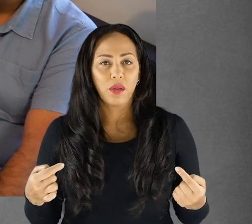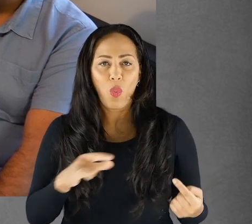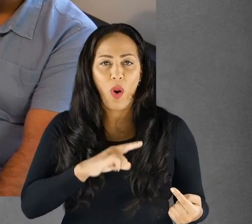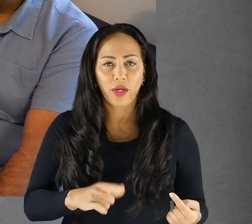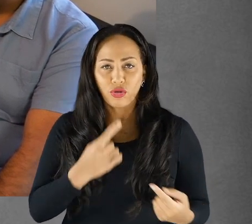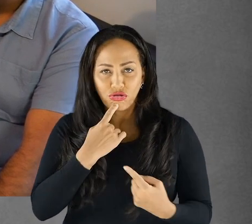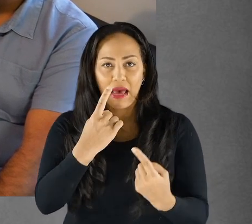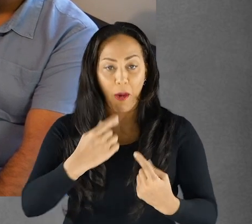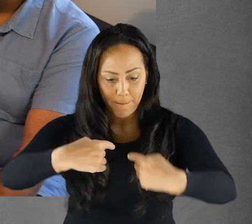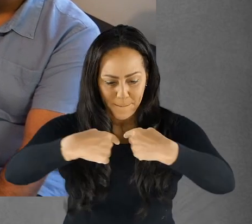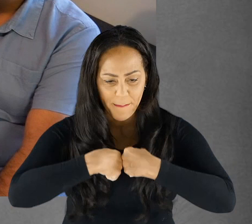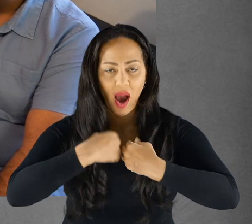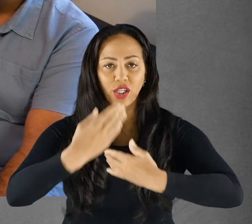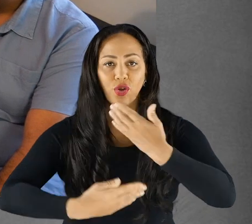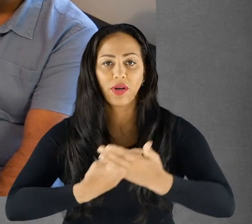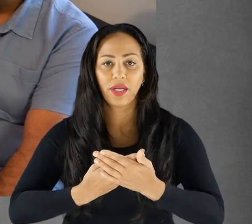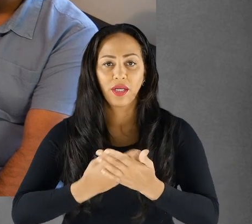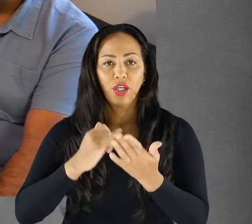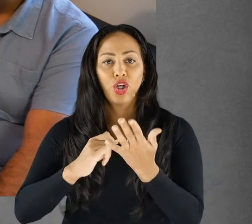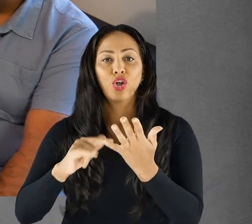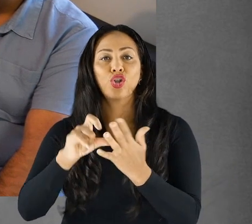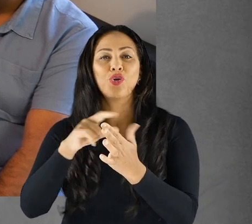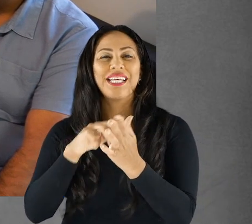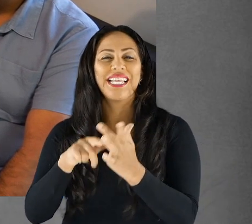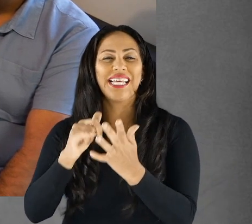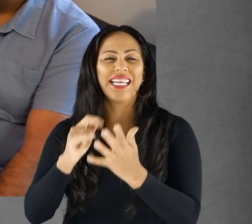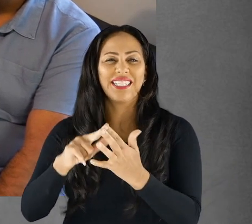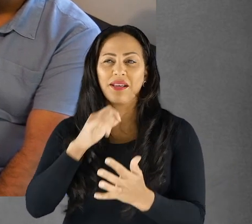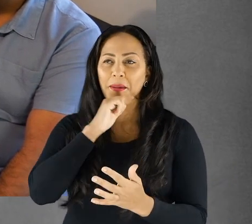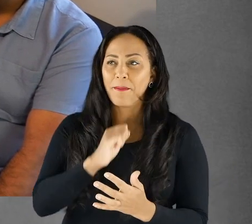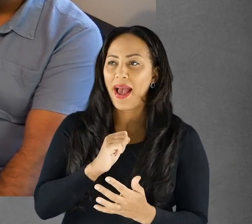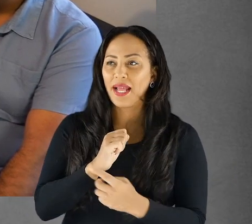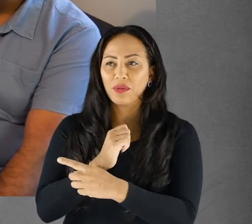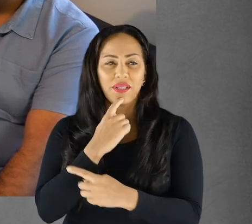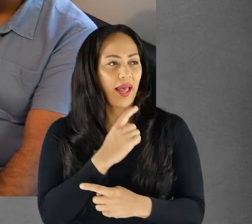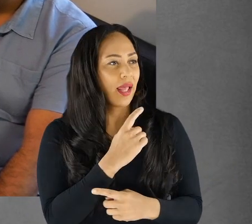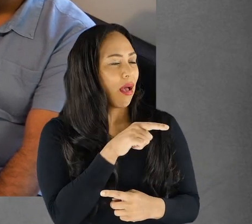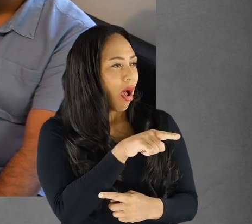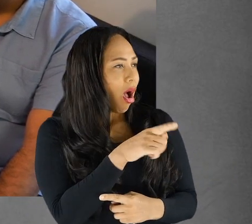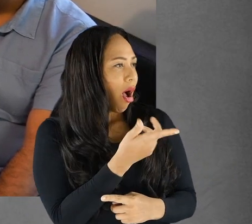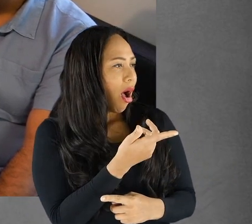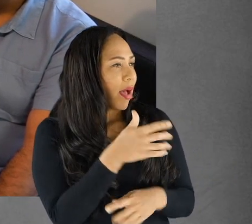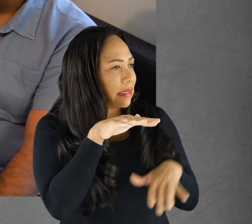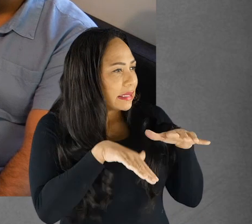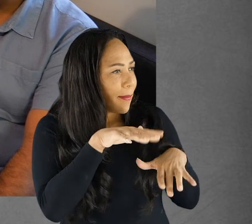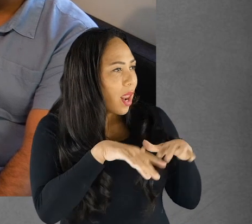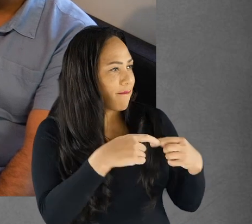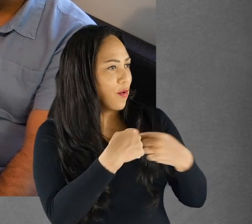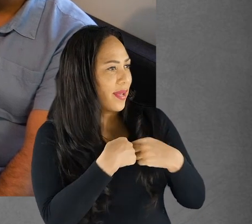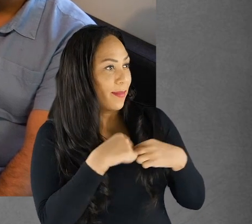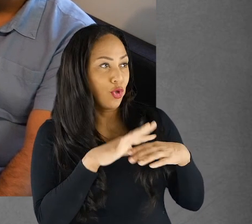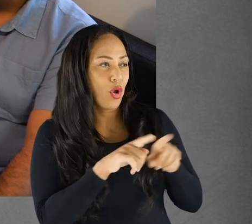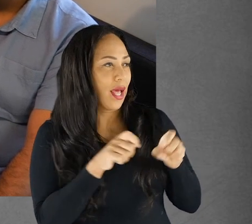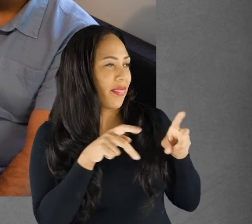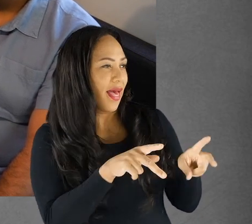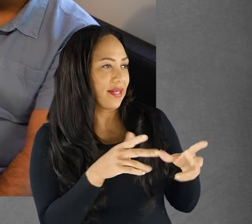so why not just tell my story? Because maybe a Sudanese man will go, oh, and then it's like that for me, but it's not that. I